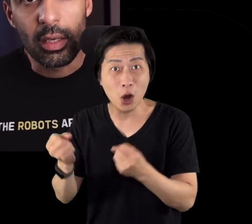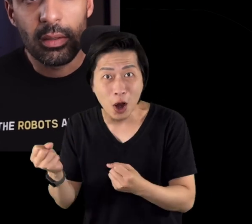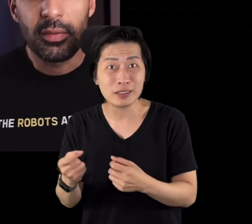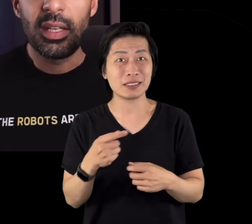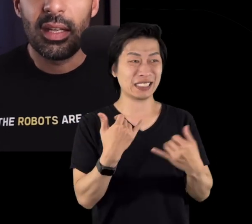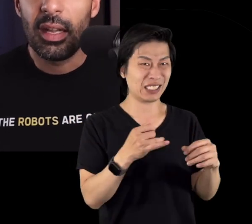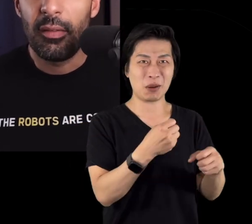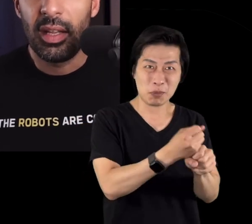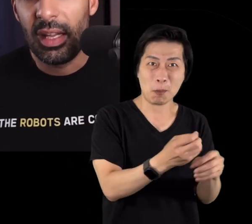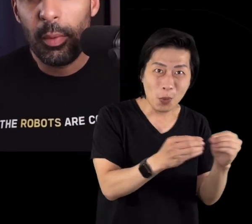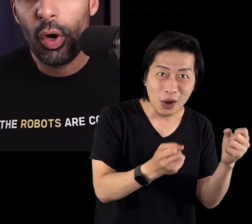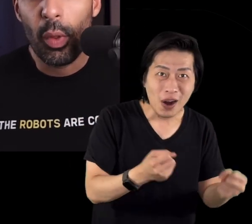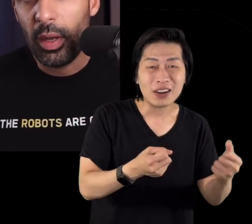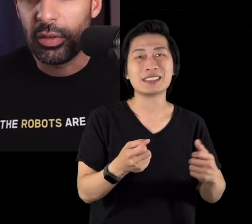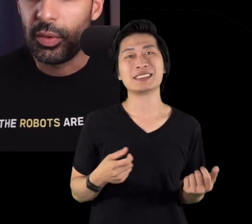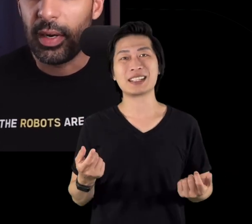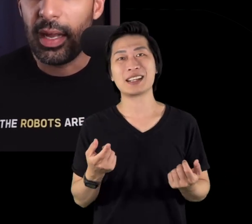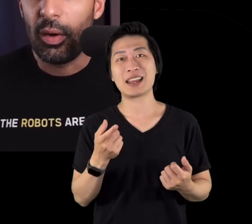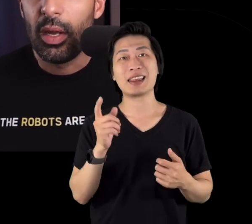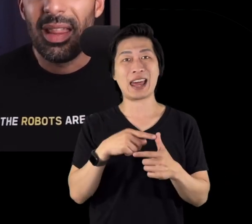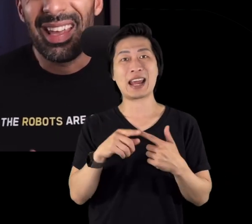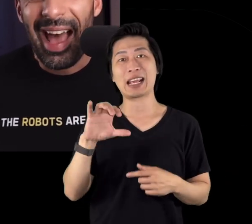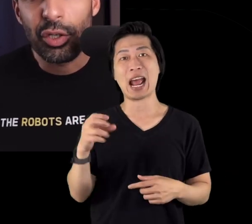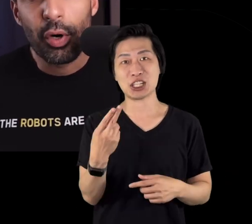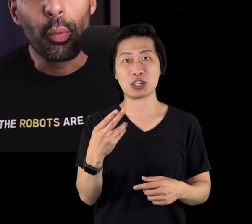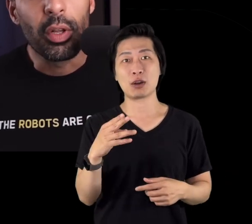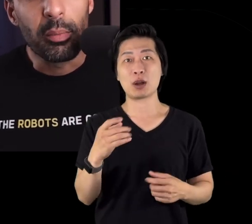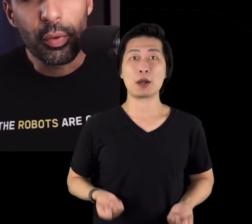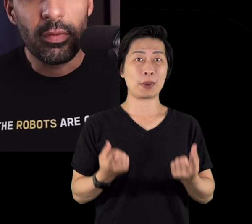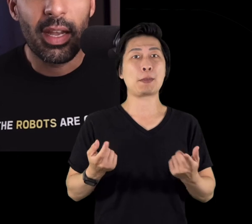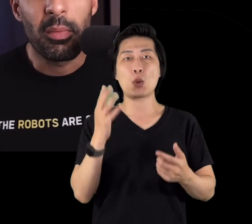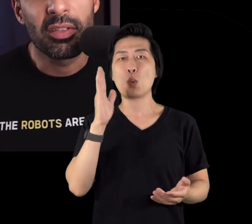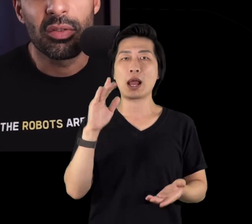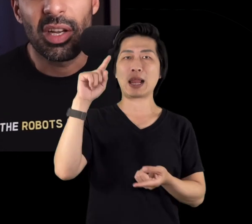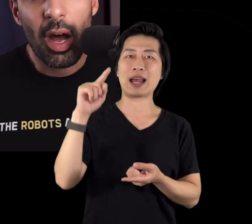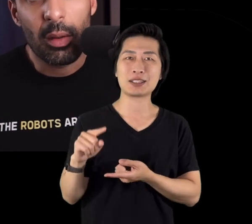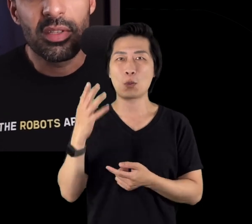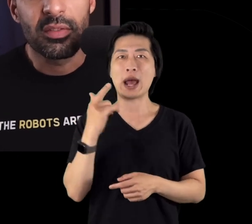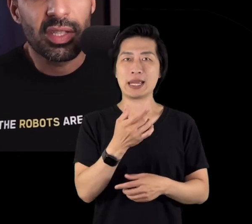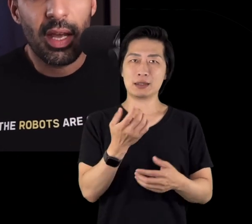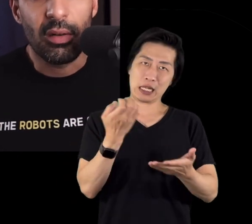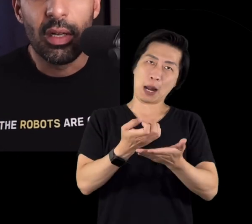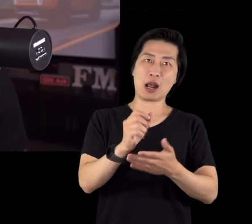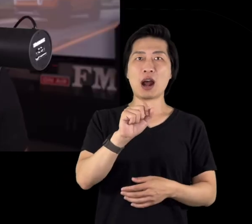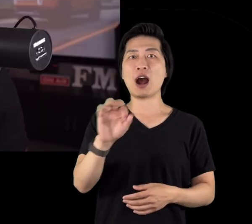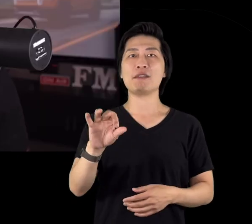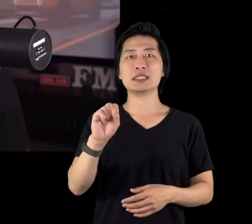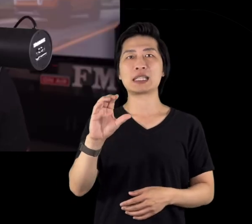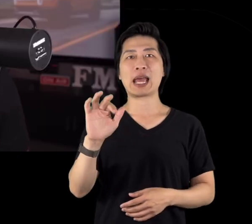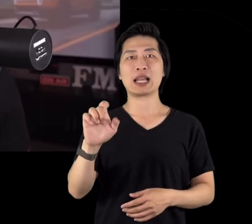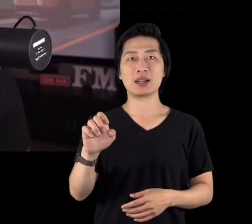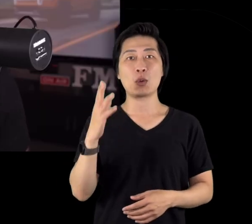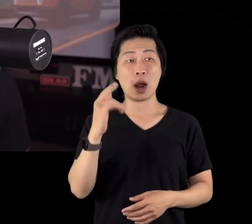they're on, if they can keep going with what they're doing right now, the cash burn will improve, again, because of those economies of scale. It